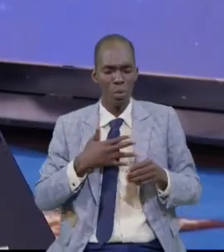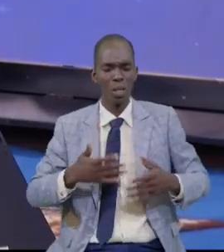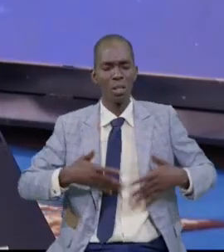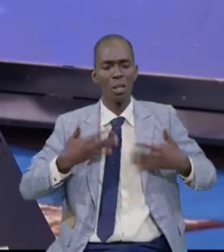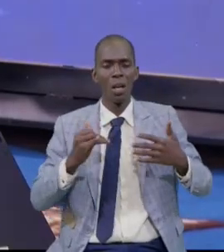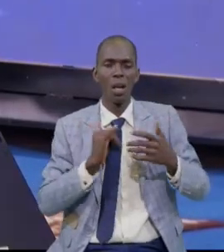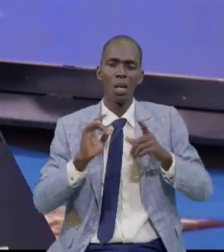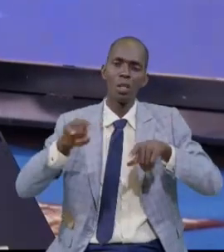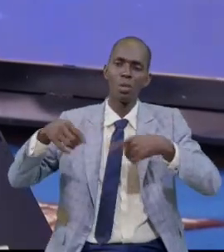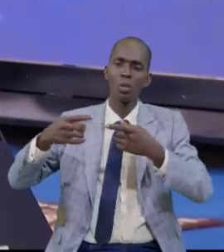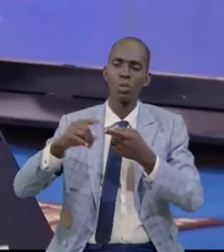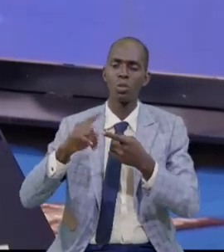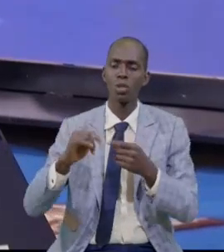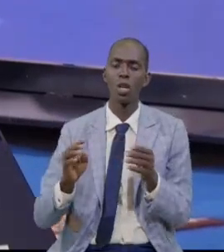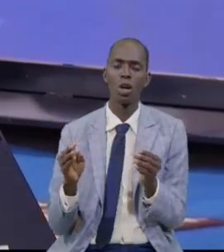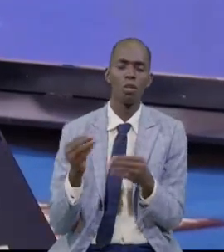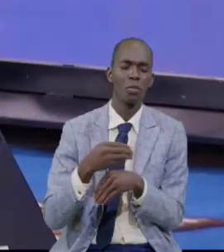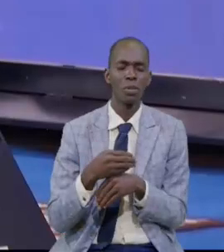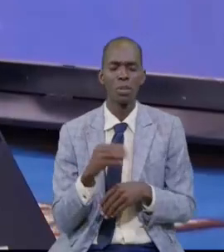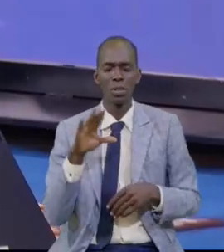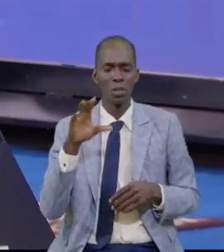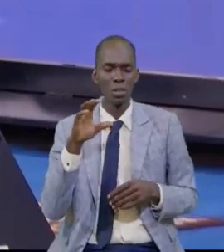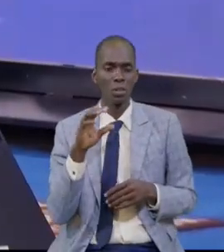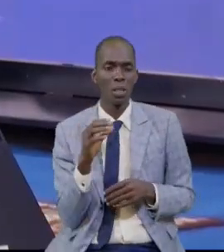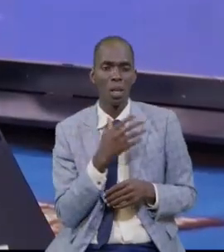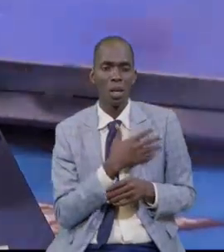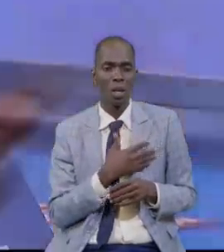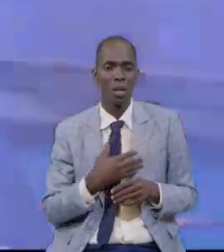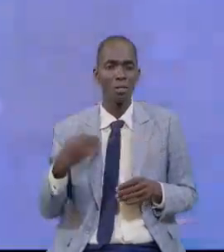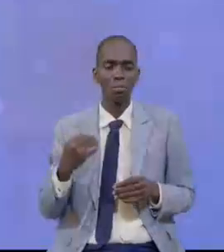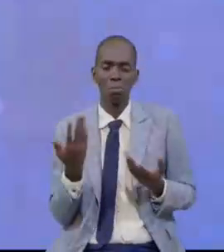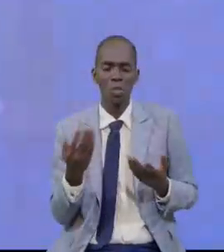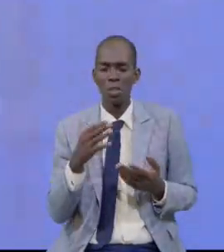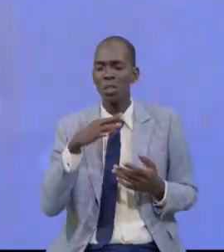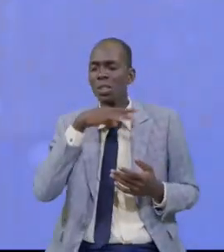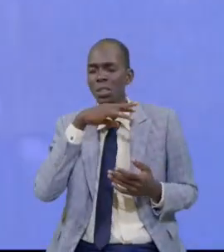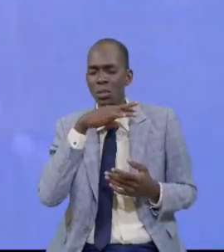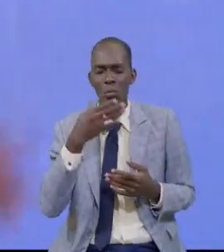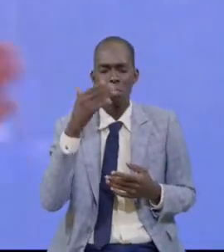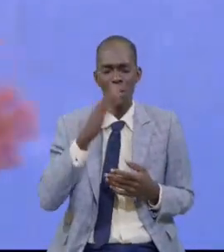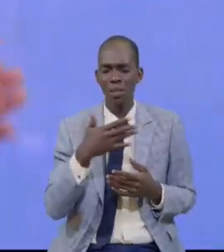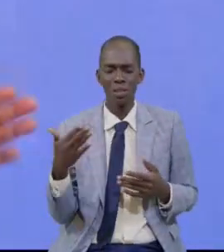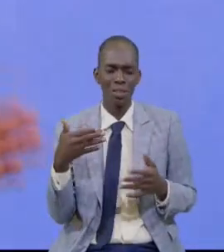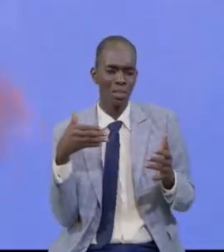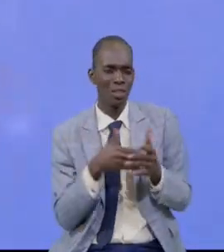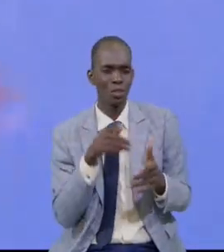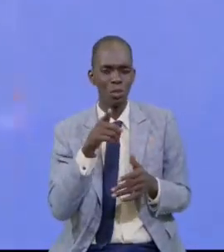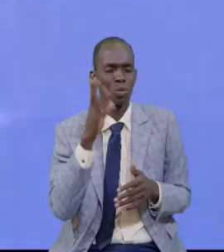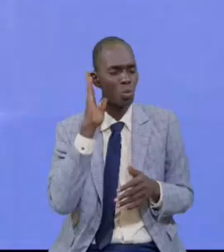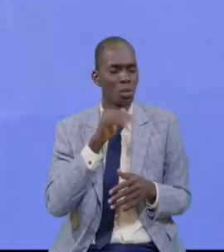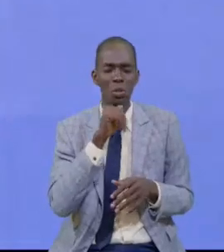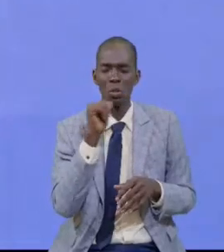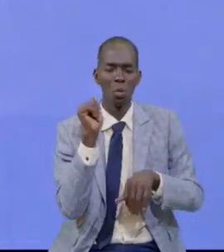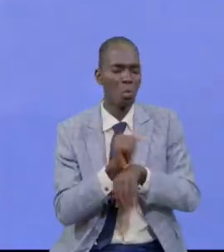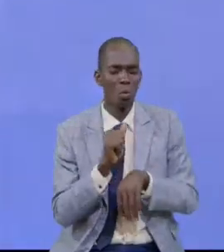power, charcoal, the spread on the chair, whatever, will not reign in your life. God will reign in